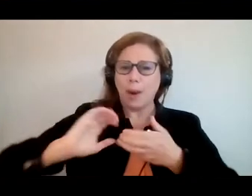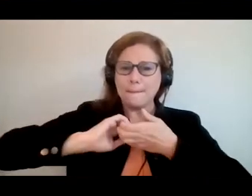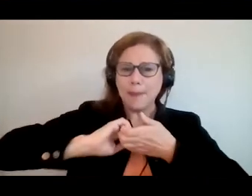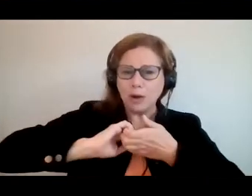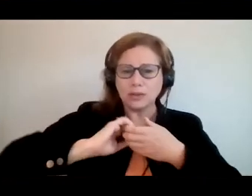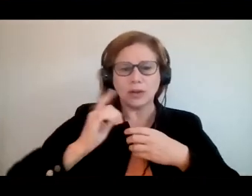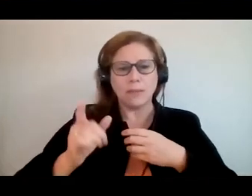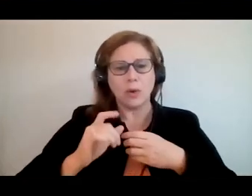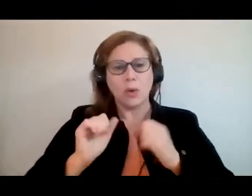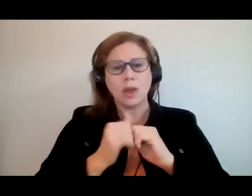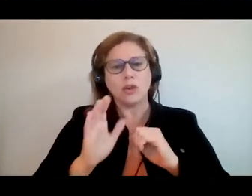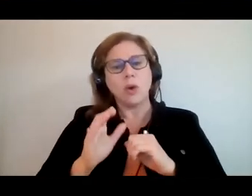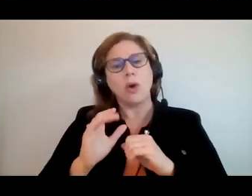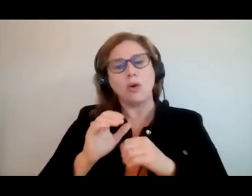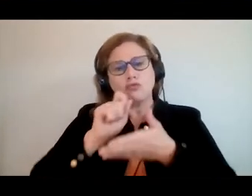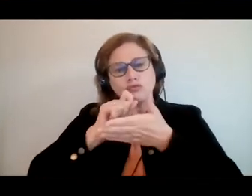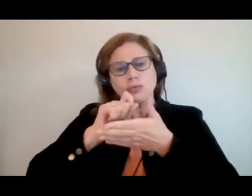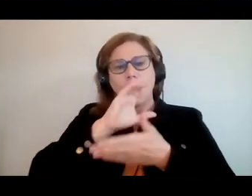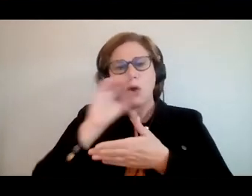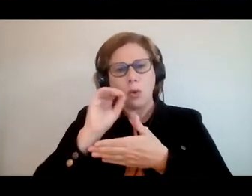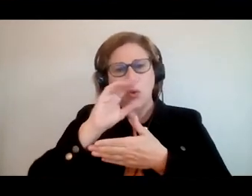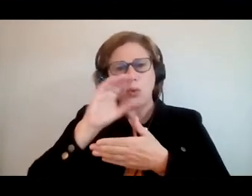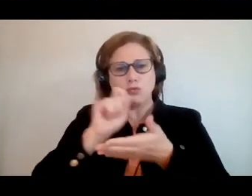your fellow writer, Amos?